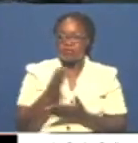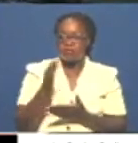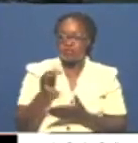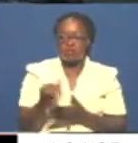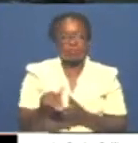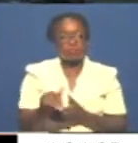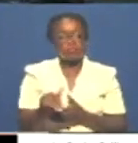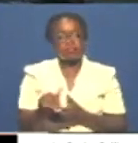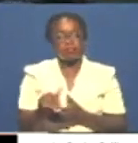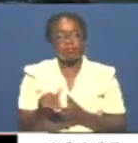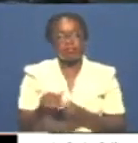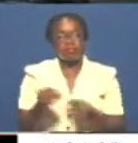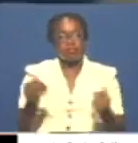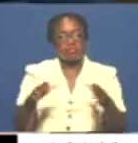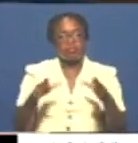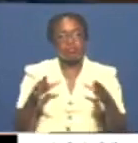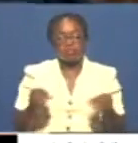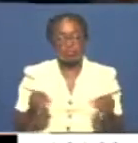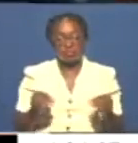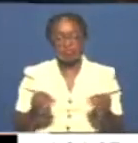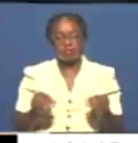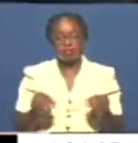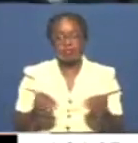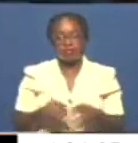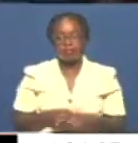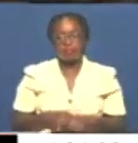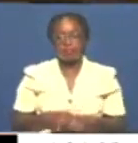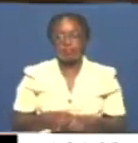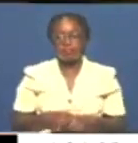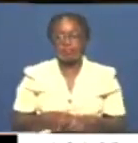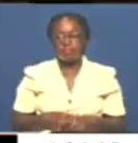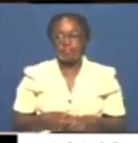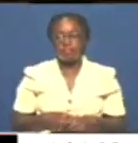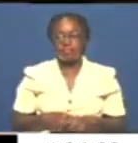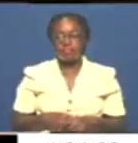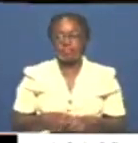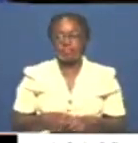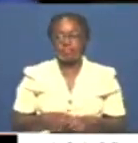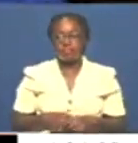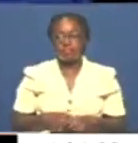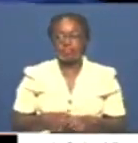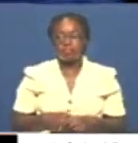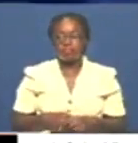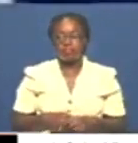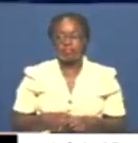you receive within the week.